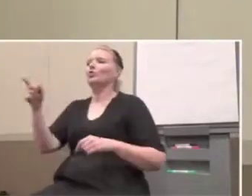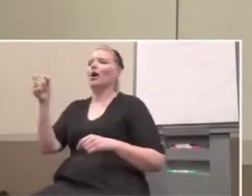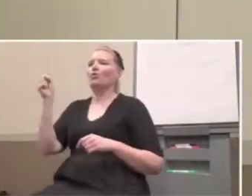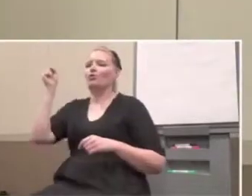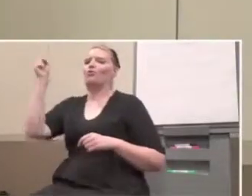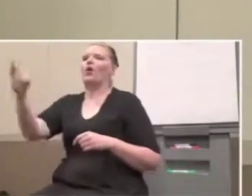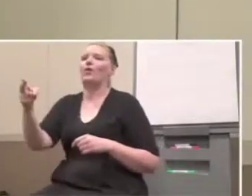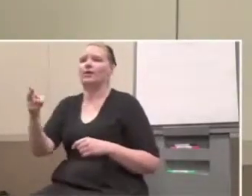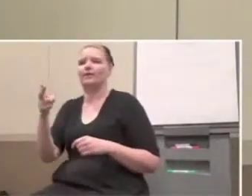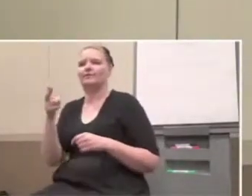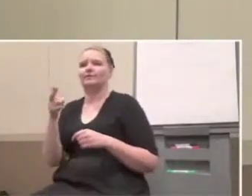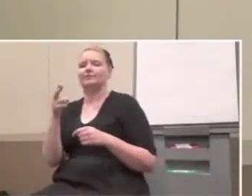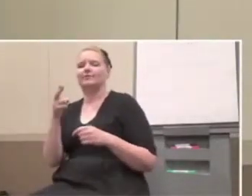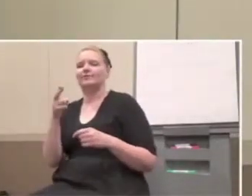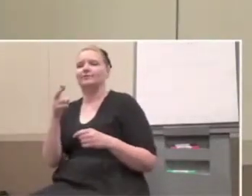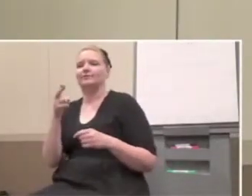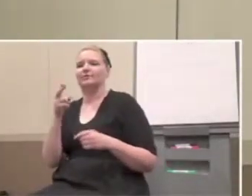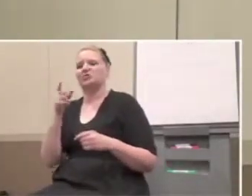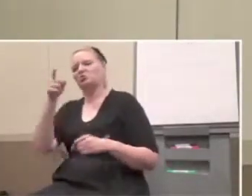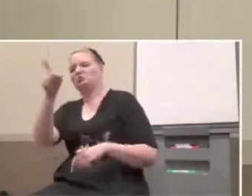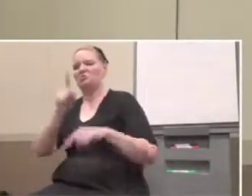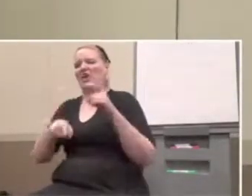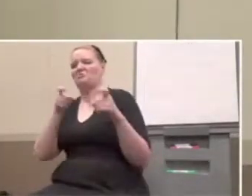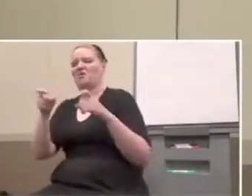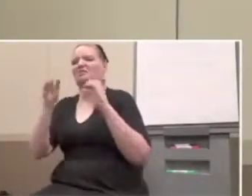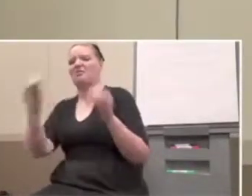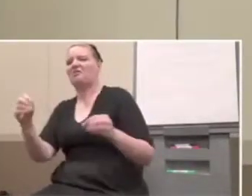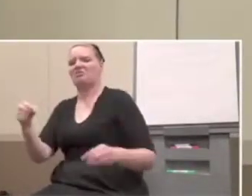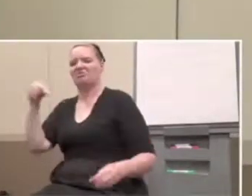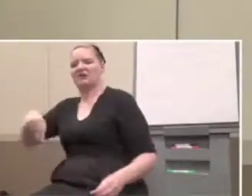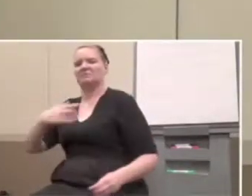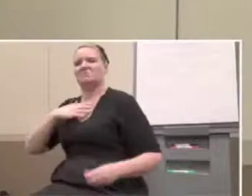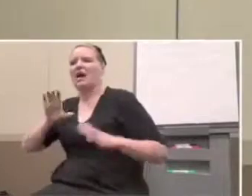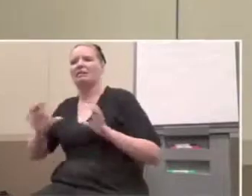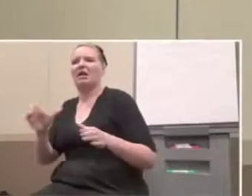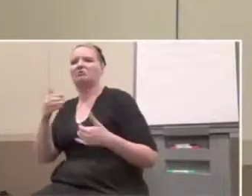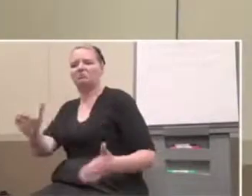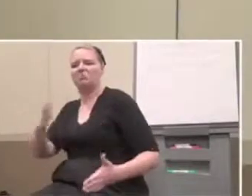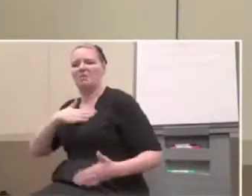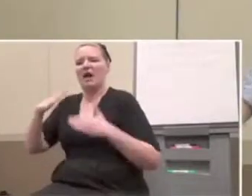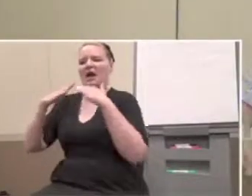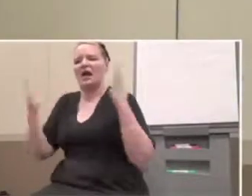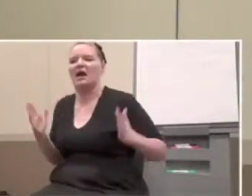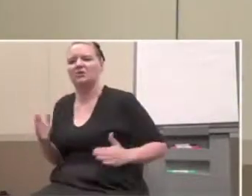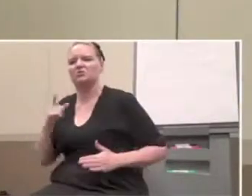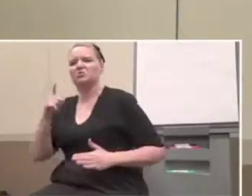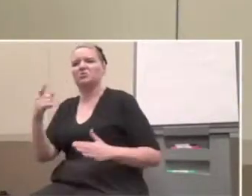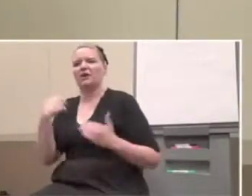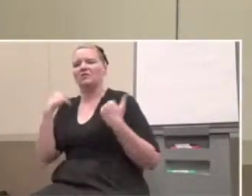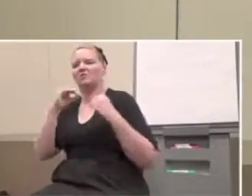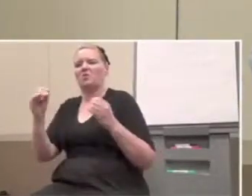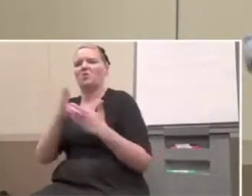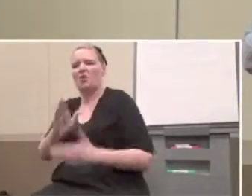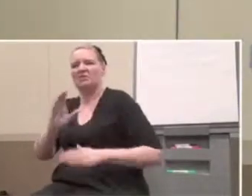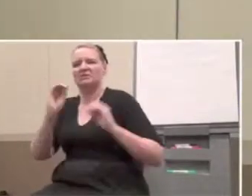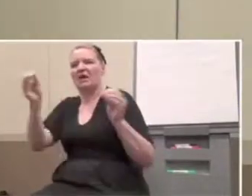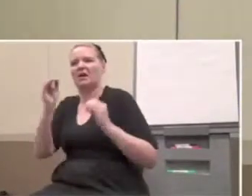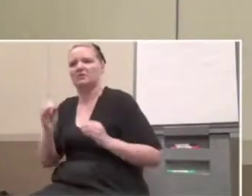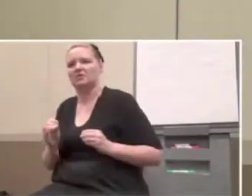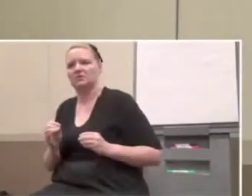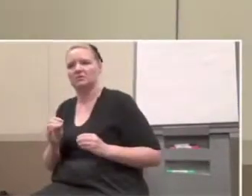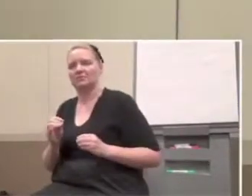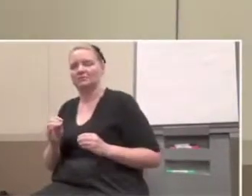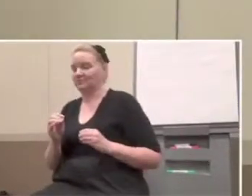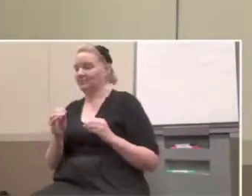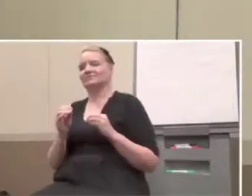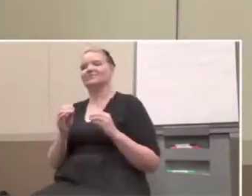their throat, you don't run nothing. This is my classroom. This is my house. You got no rights whatsoever. Then chances are